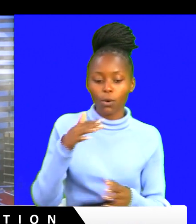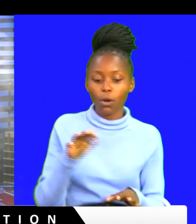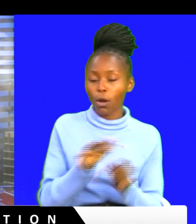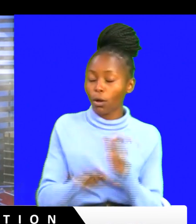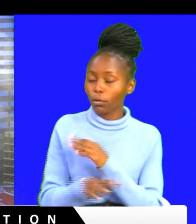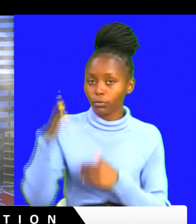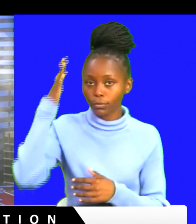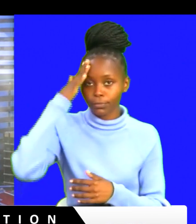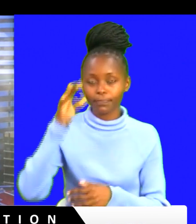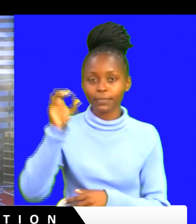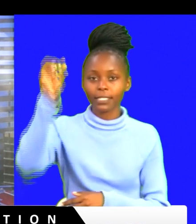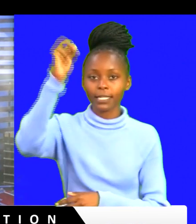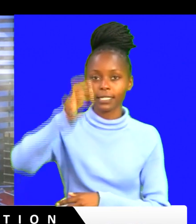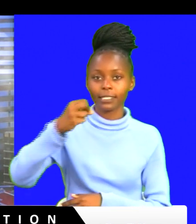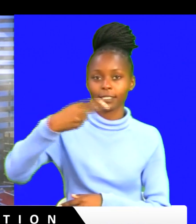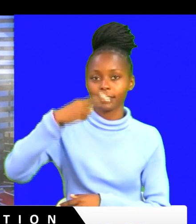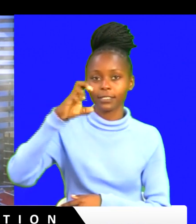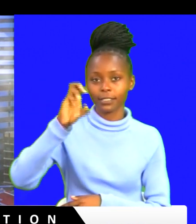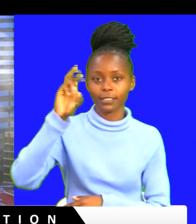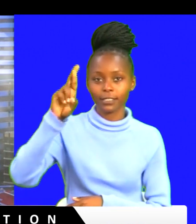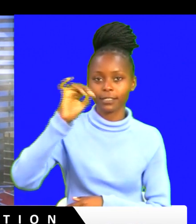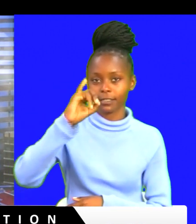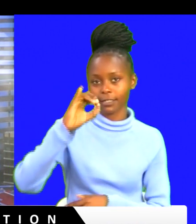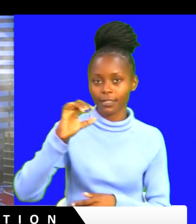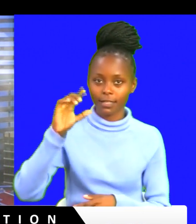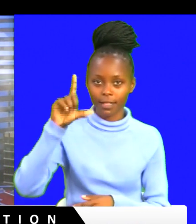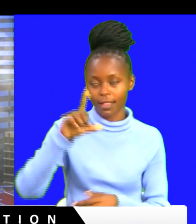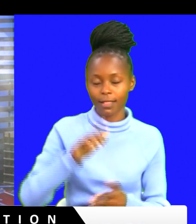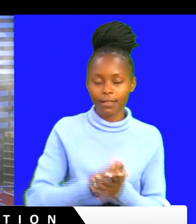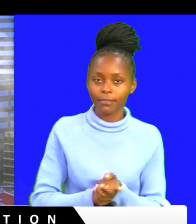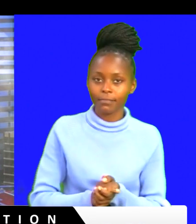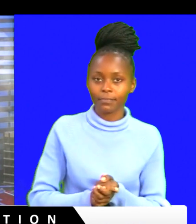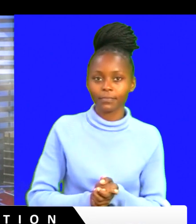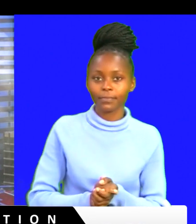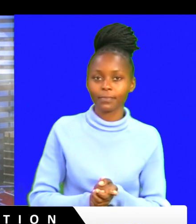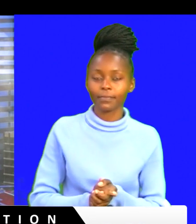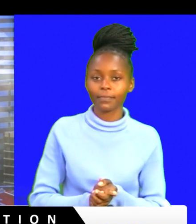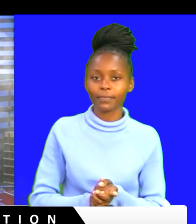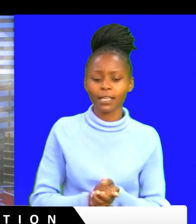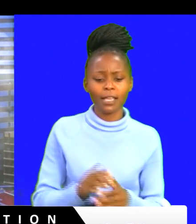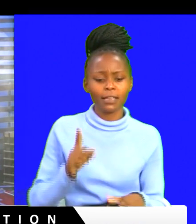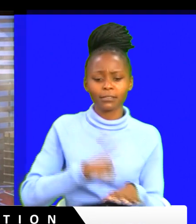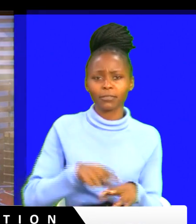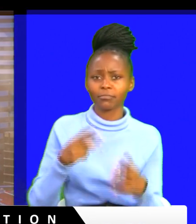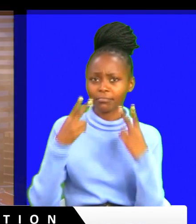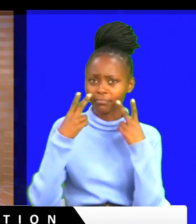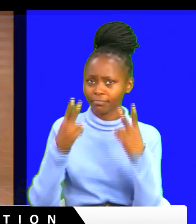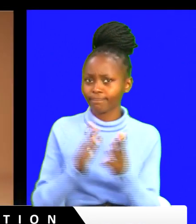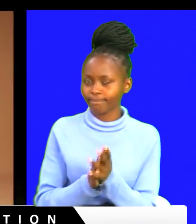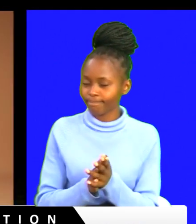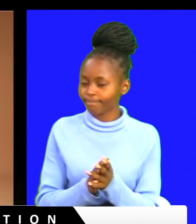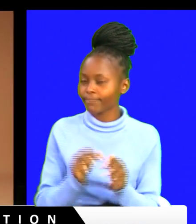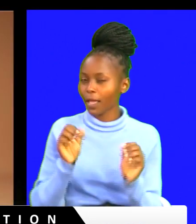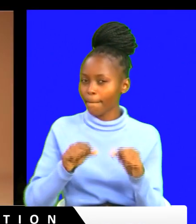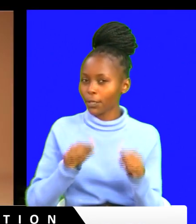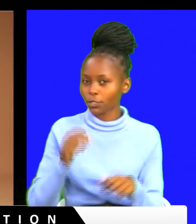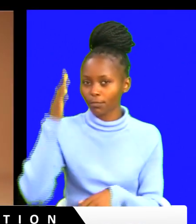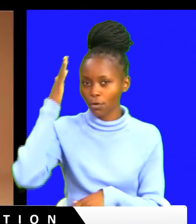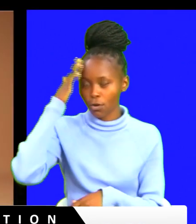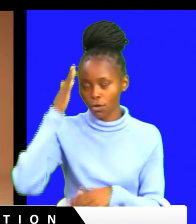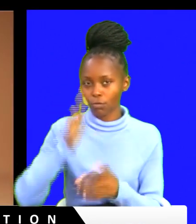you have seen, I'm sure my director has given you the photo of her. Now when you look at her, you like, I've seen this face